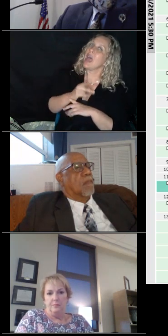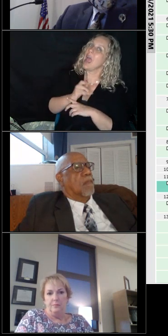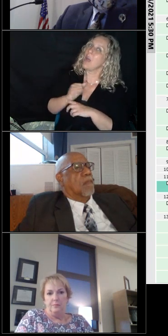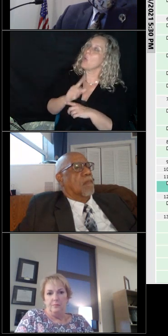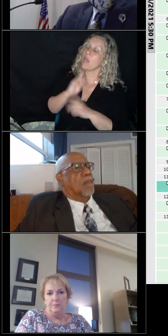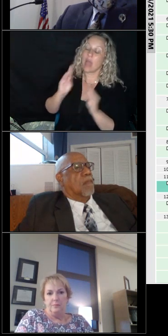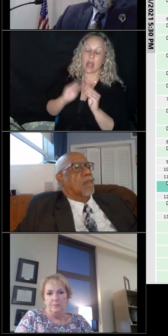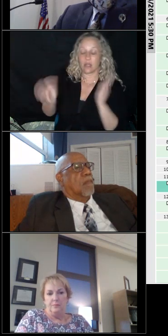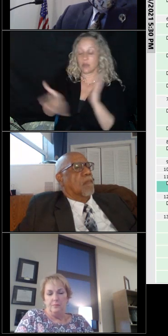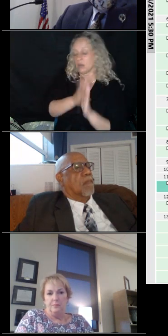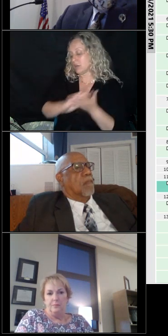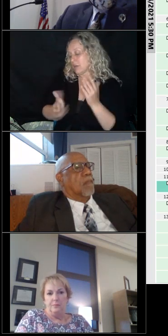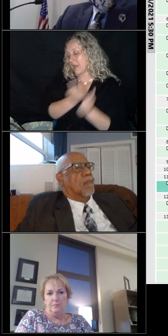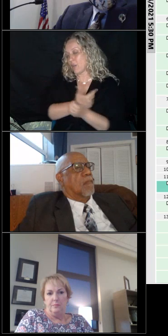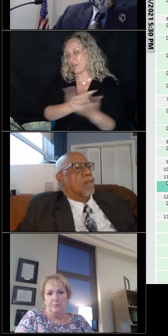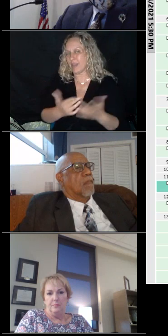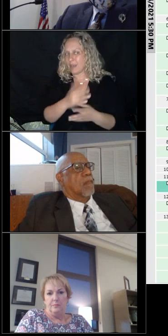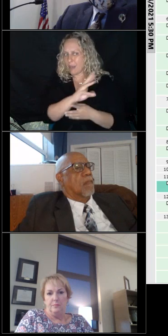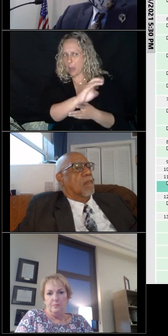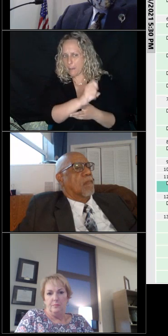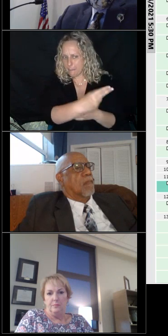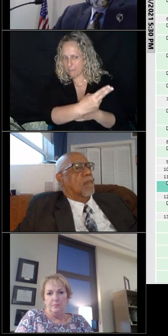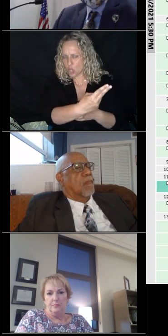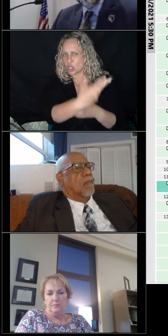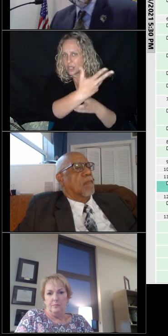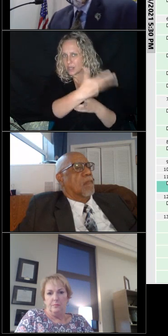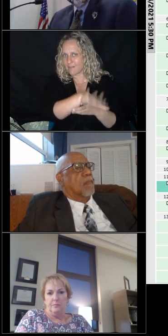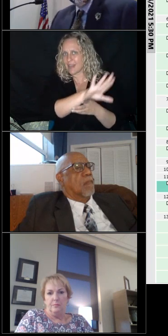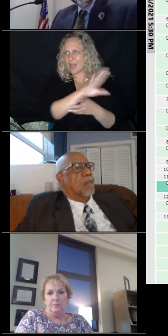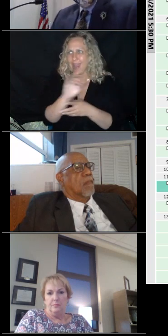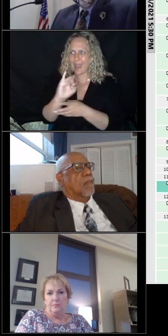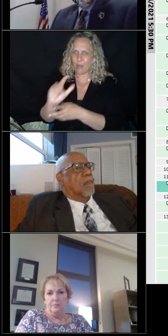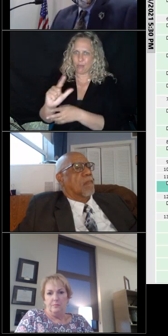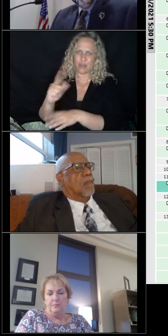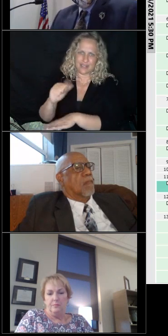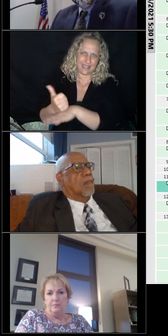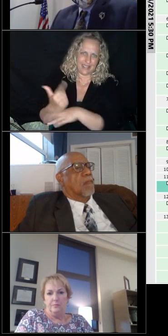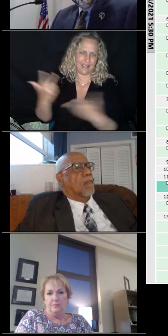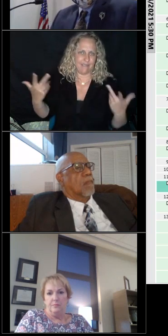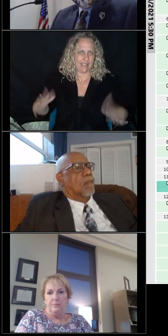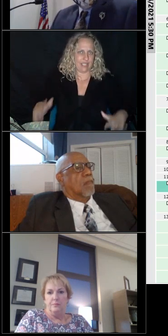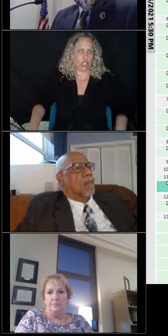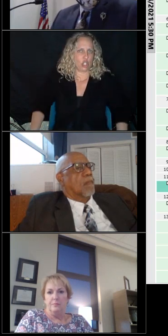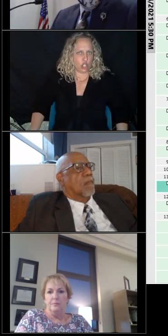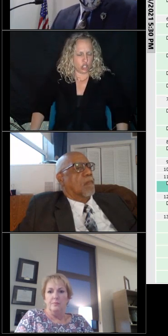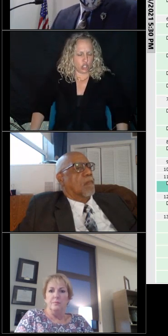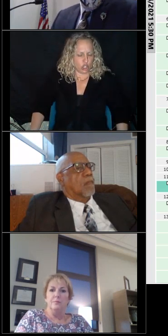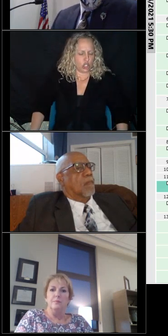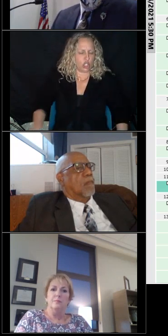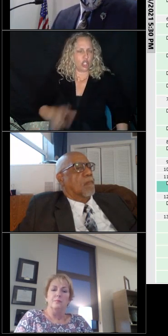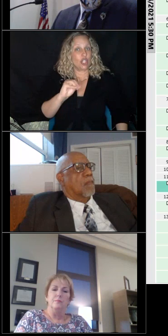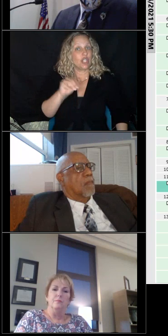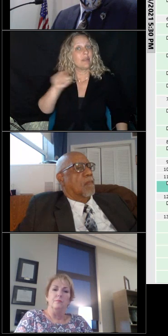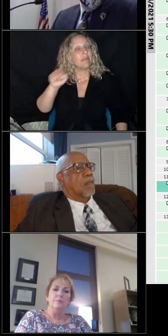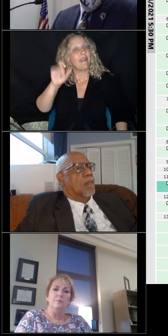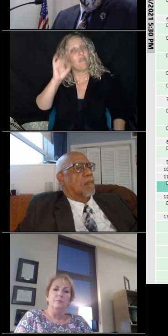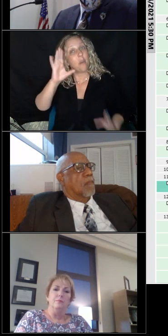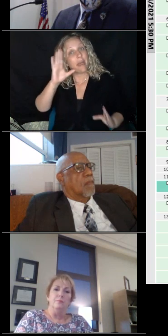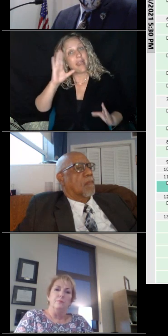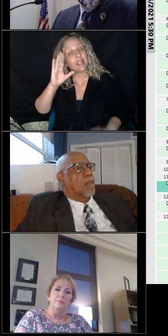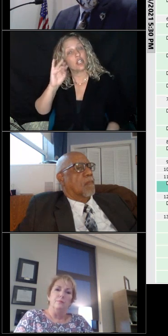all that up, because our elections are always in March. All right. And to change the charter, you have to have a